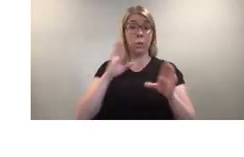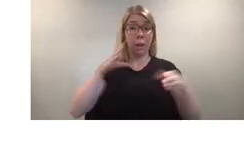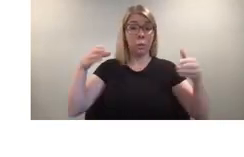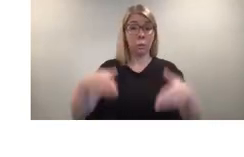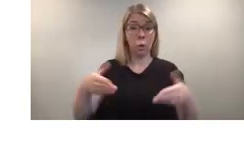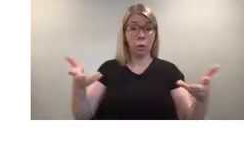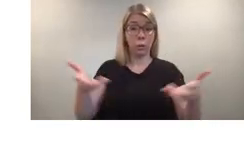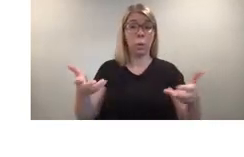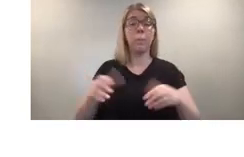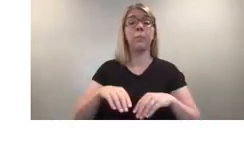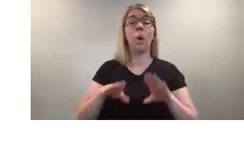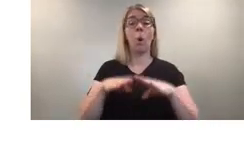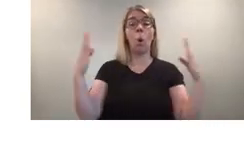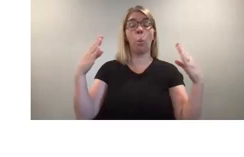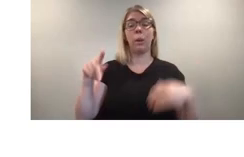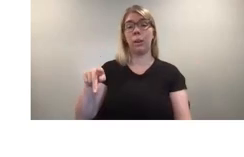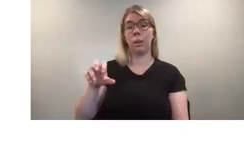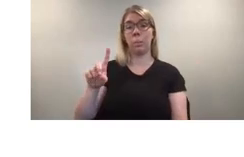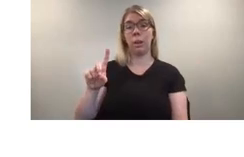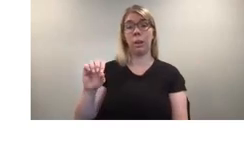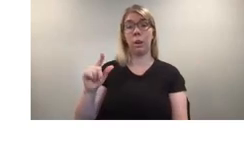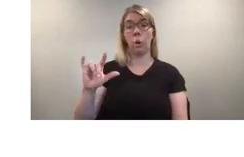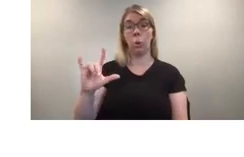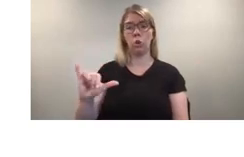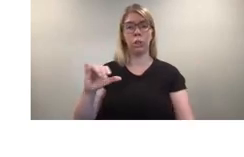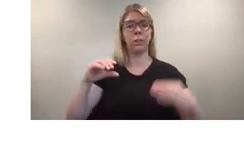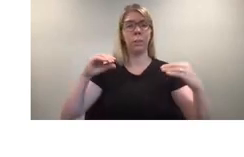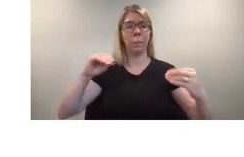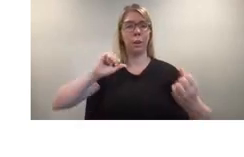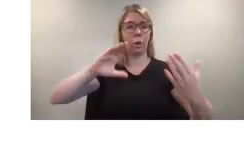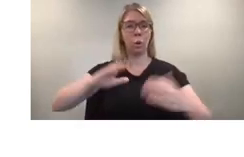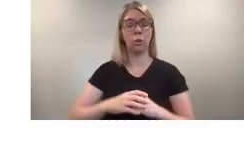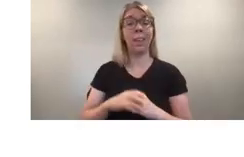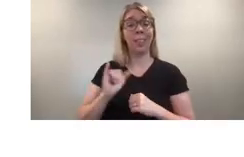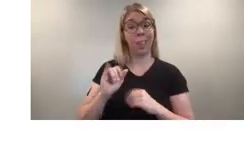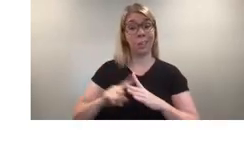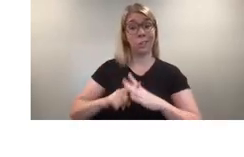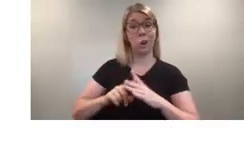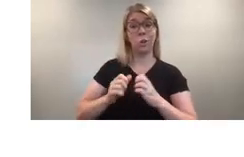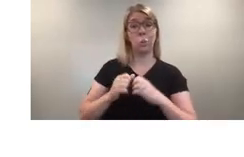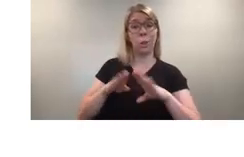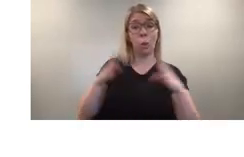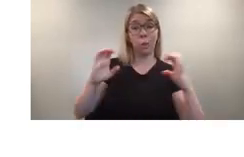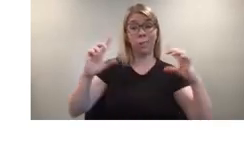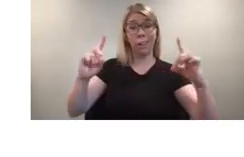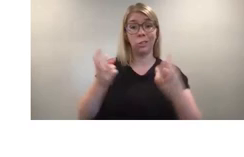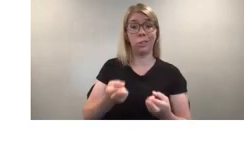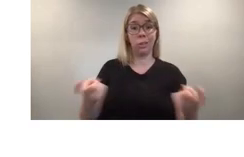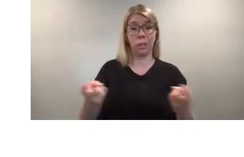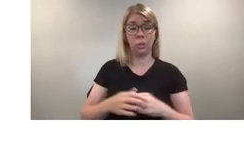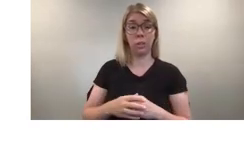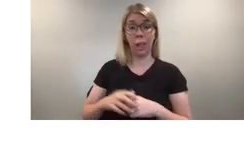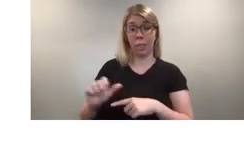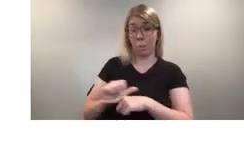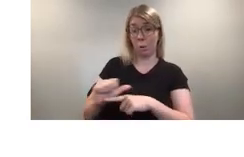on open pedagogy. However, open pedagogy starts with open educational resources and the practices enabled through the